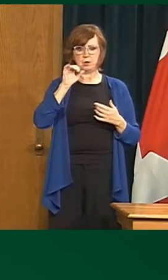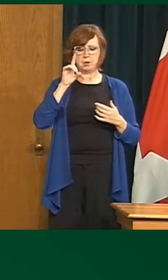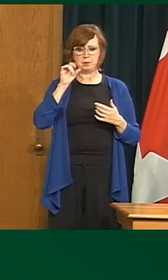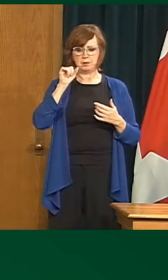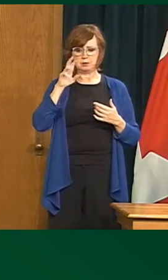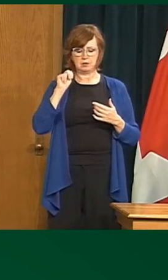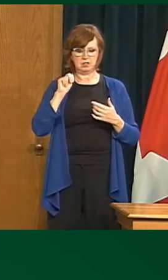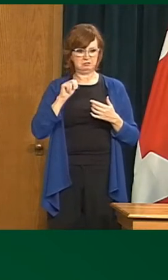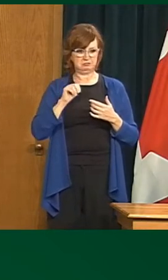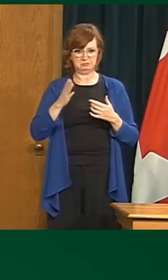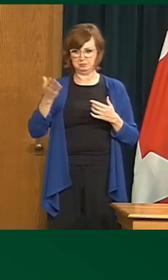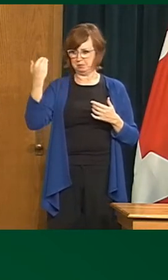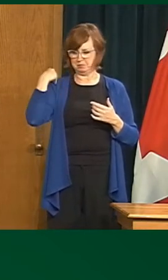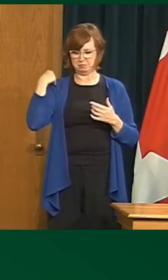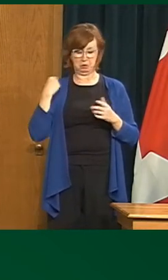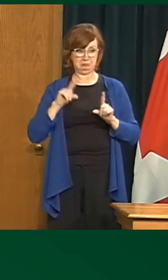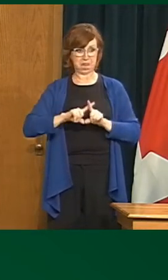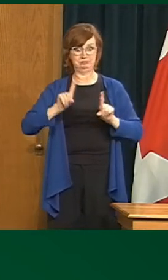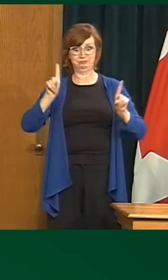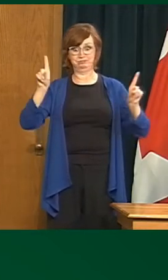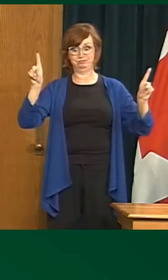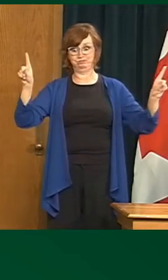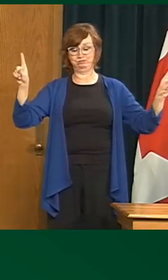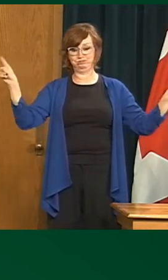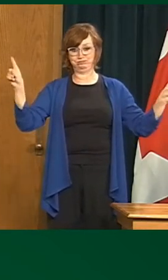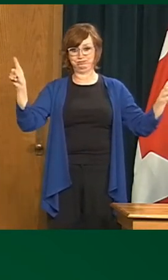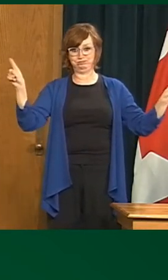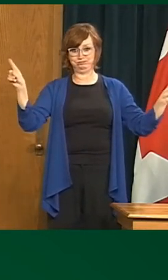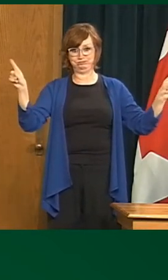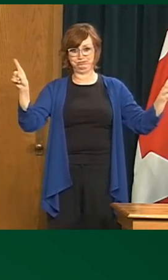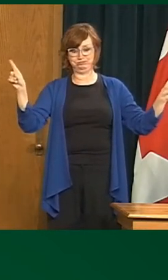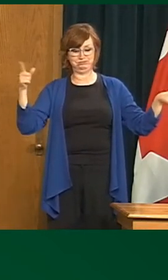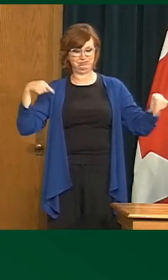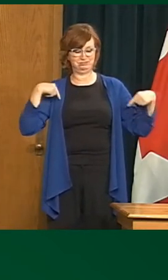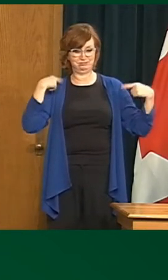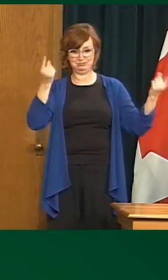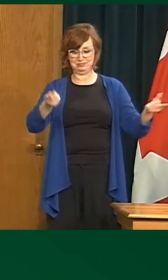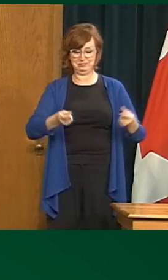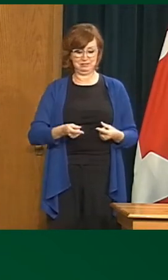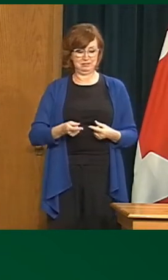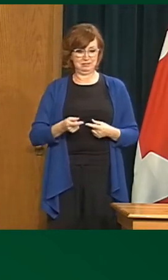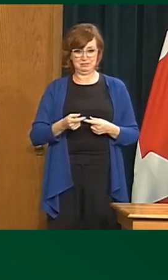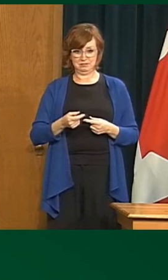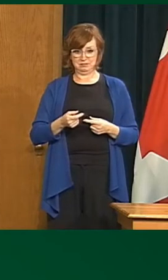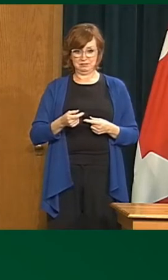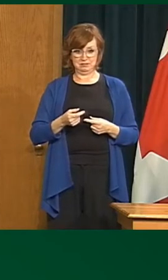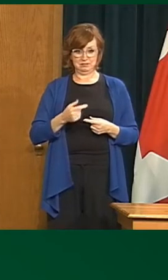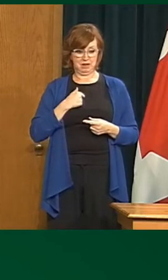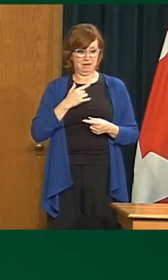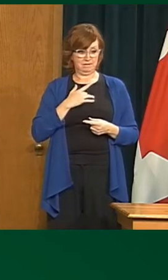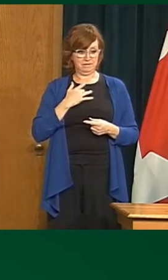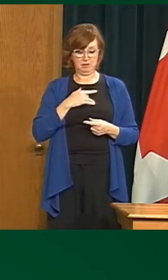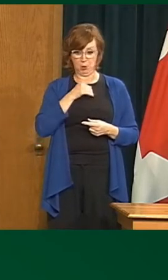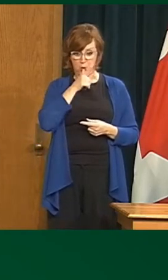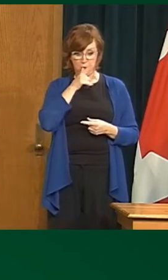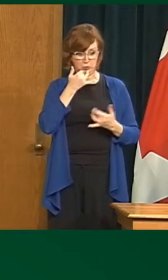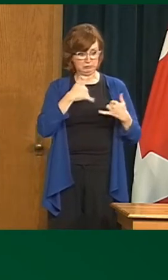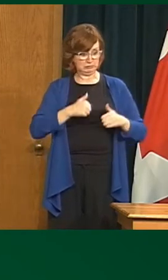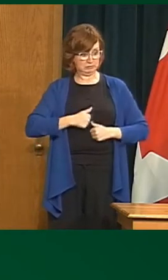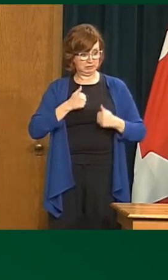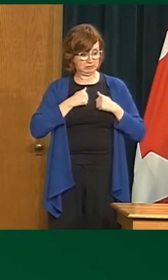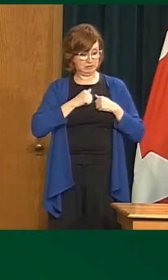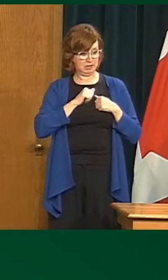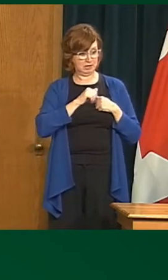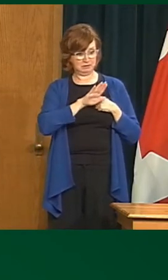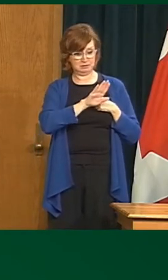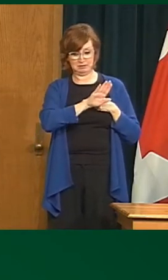celebration of Ramadan than we have likely ever seen in for sure my history and I think probably every living person's history. So the fact of the matter